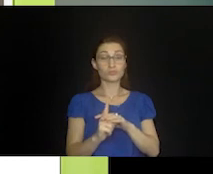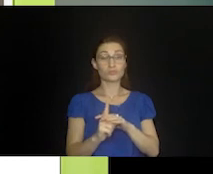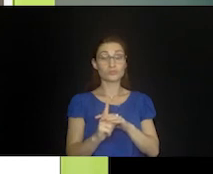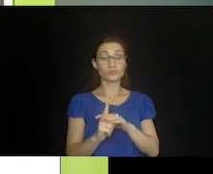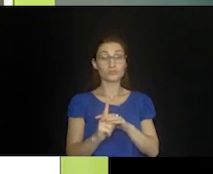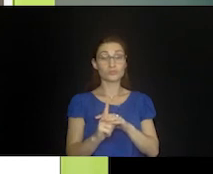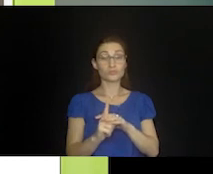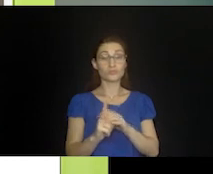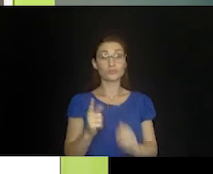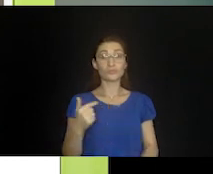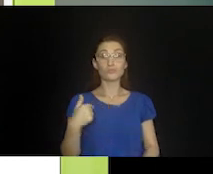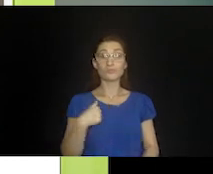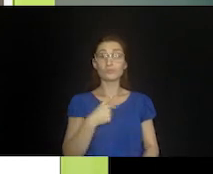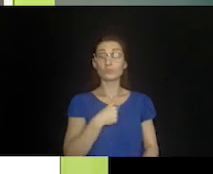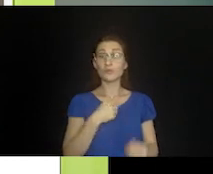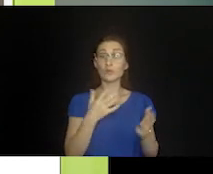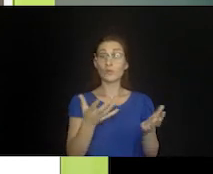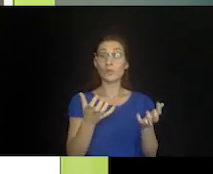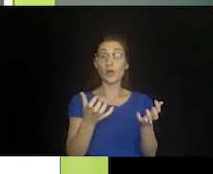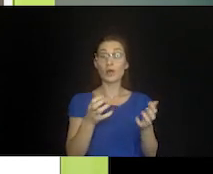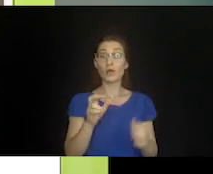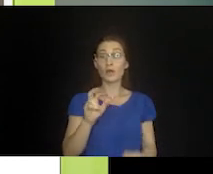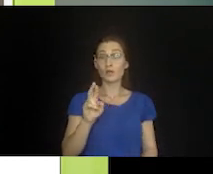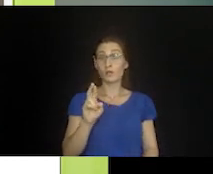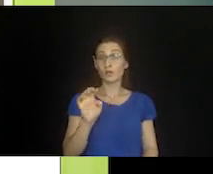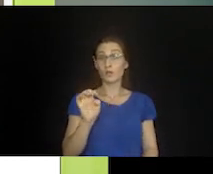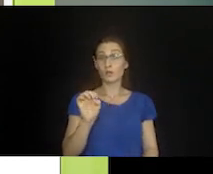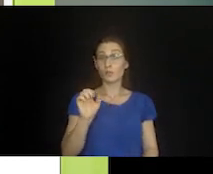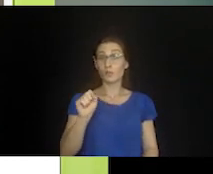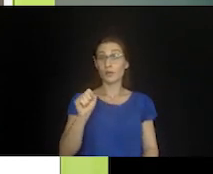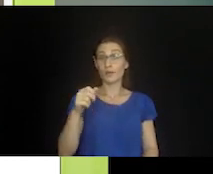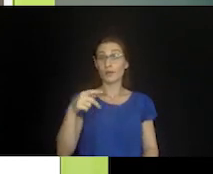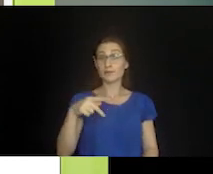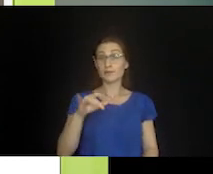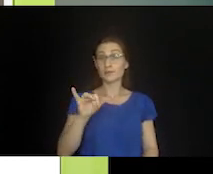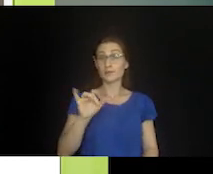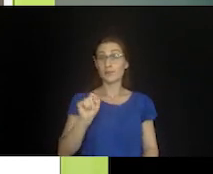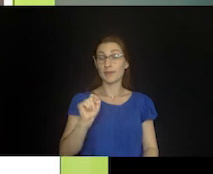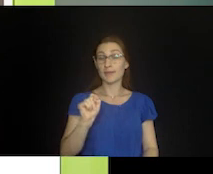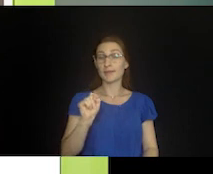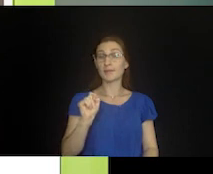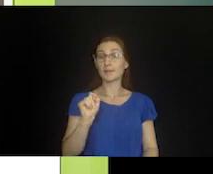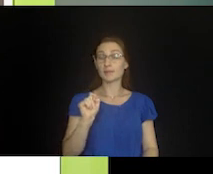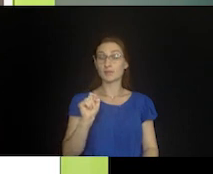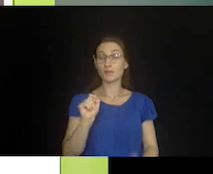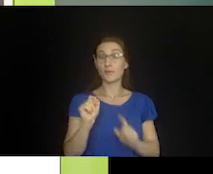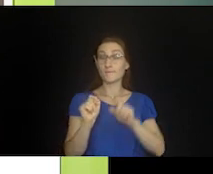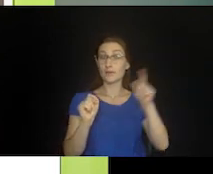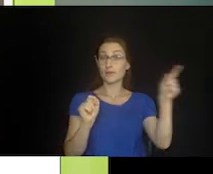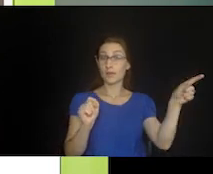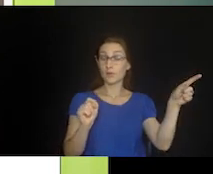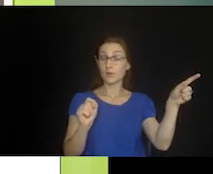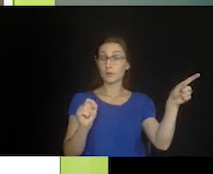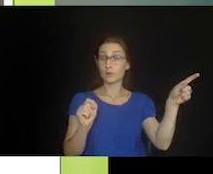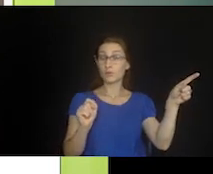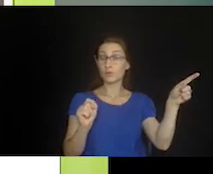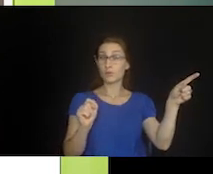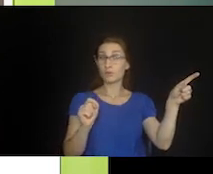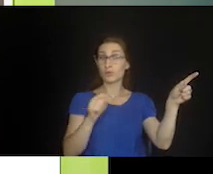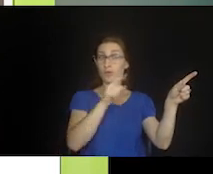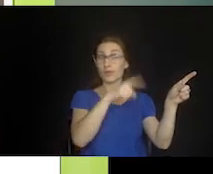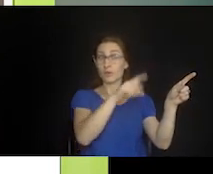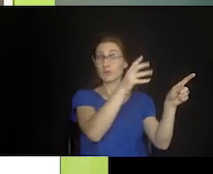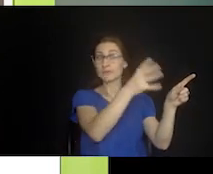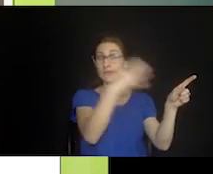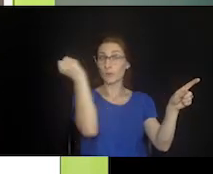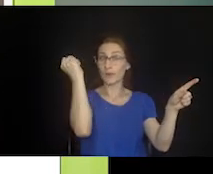about respite, because we wanted to have respite, because respite over